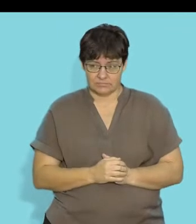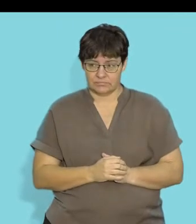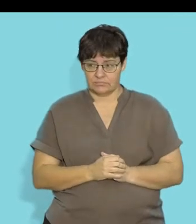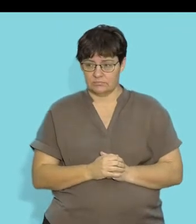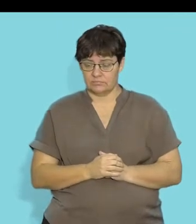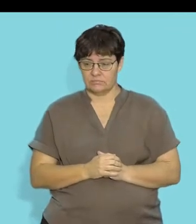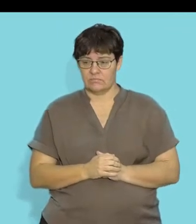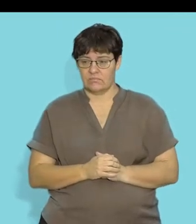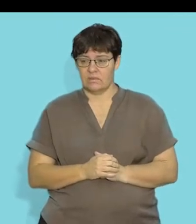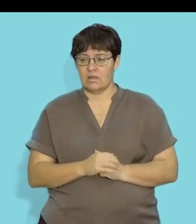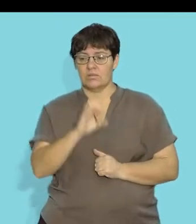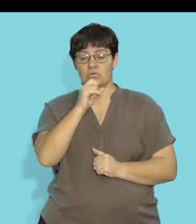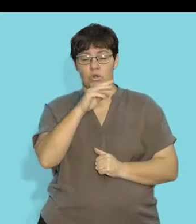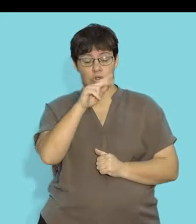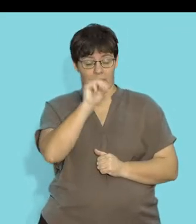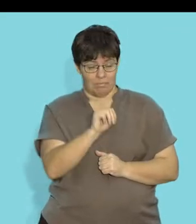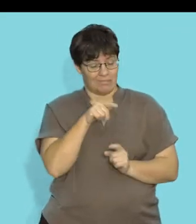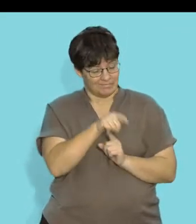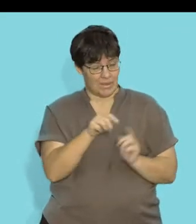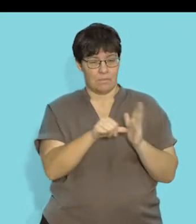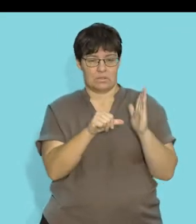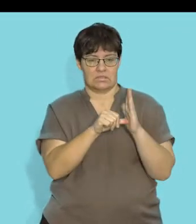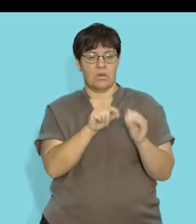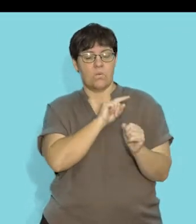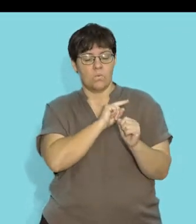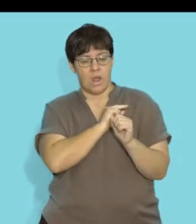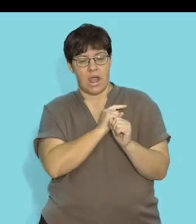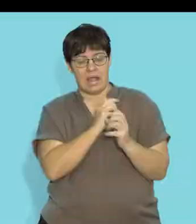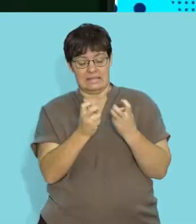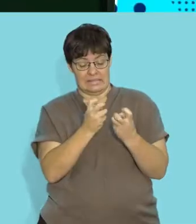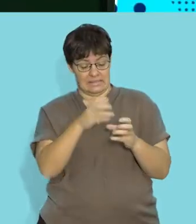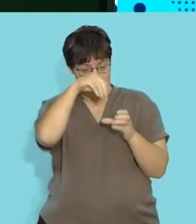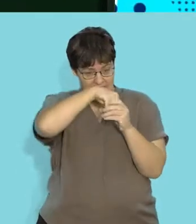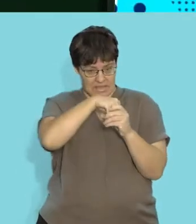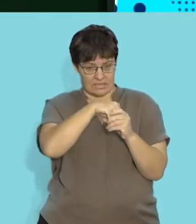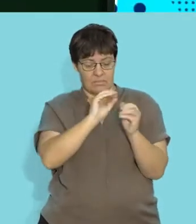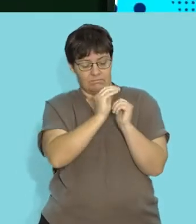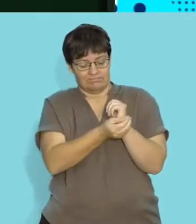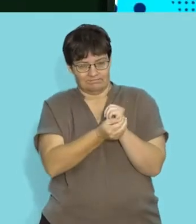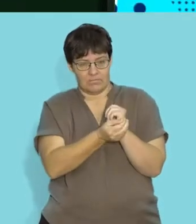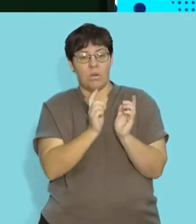significance of the scrotum is important as a structure that houses the testes slightly